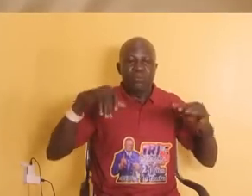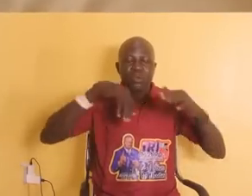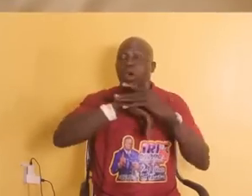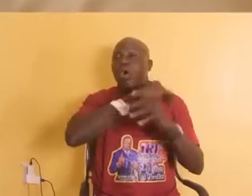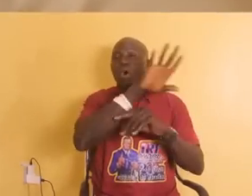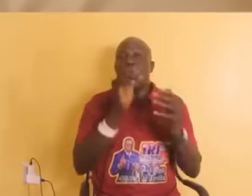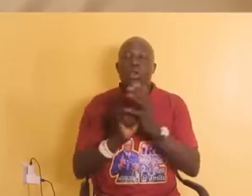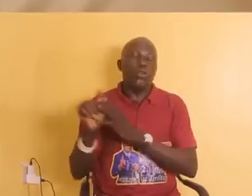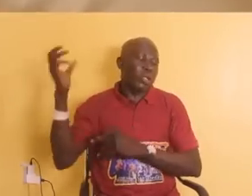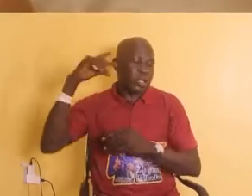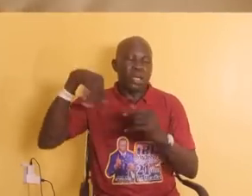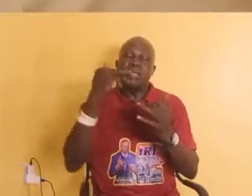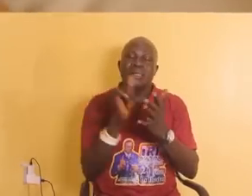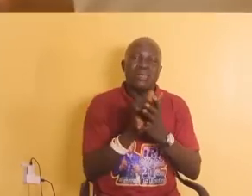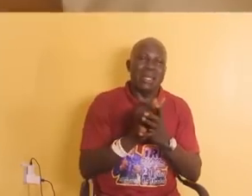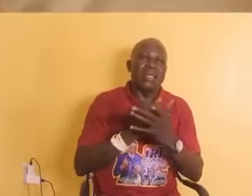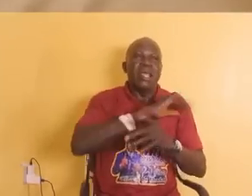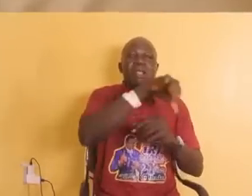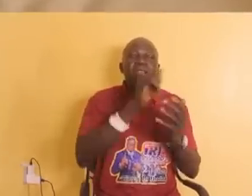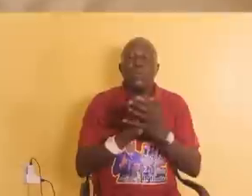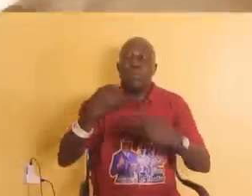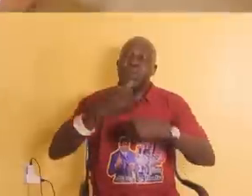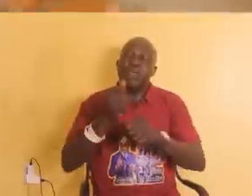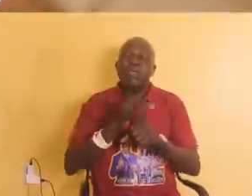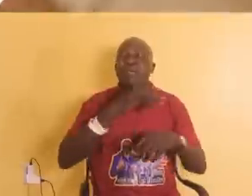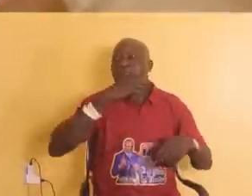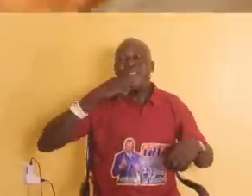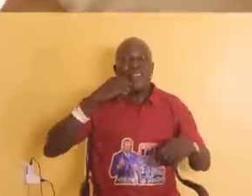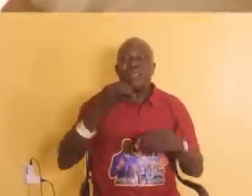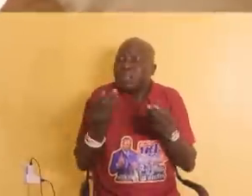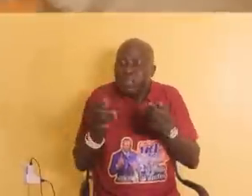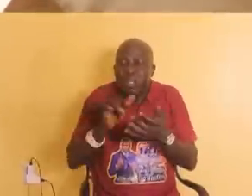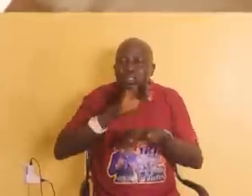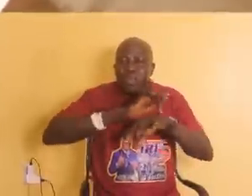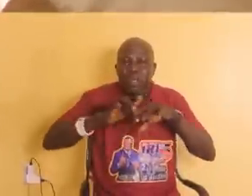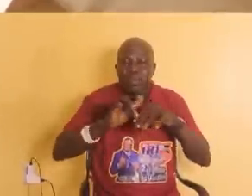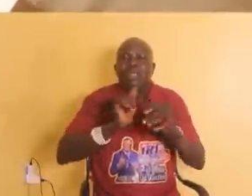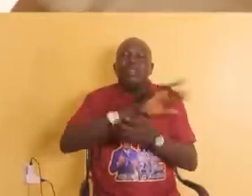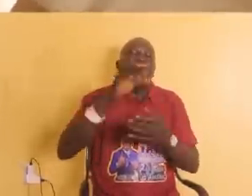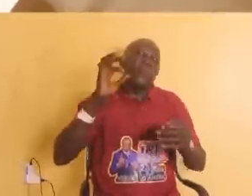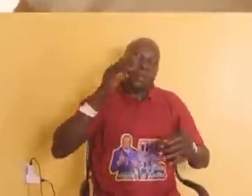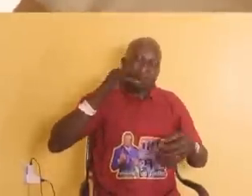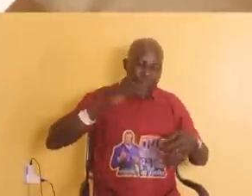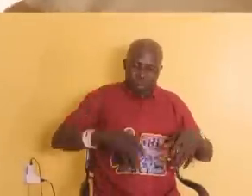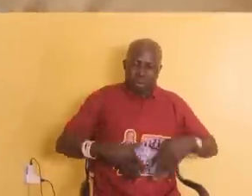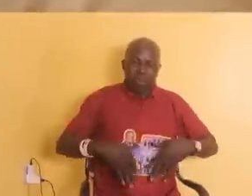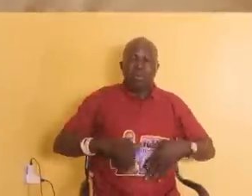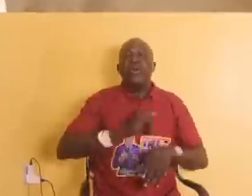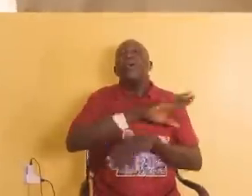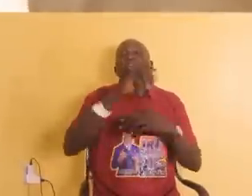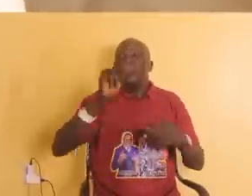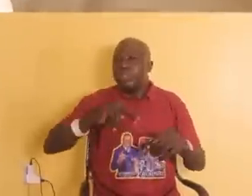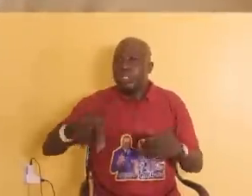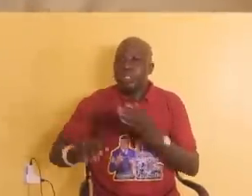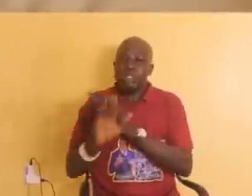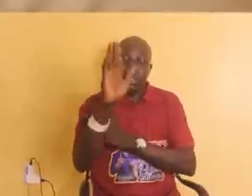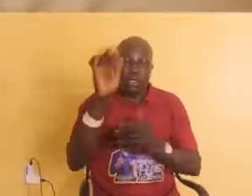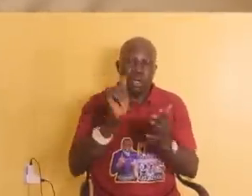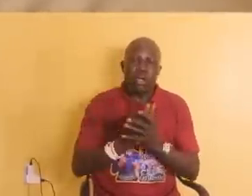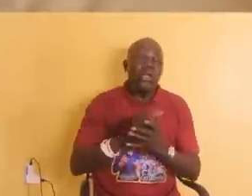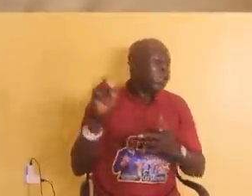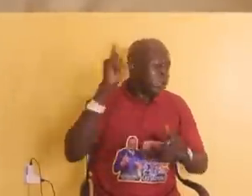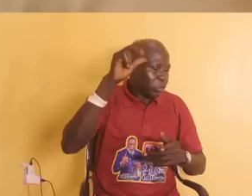You be free. All of you that. They make your land desert. They make you desert. You need